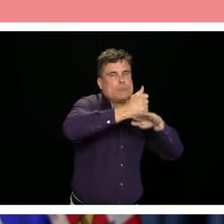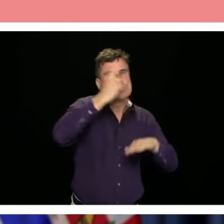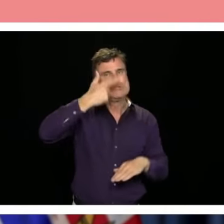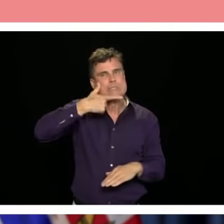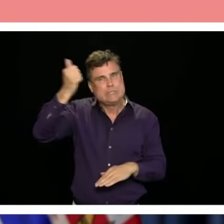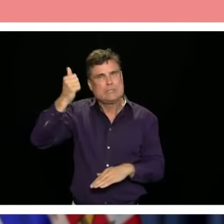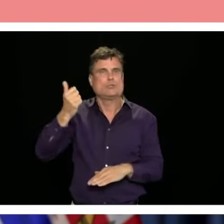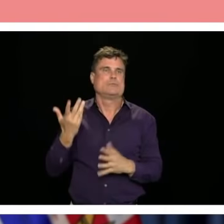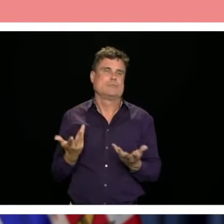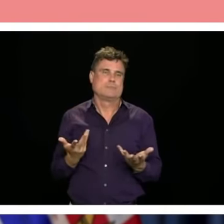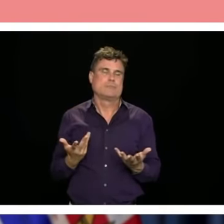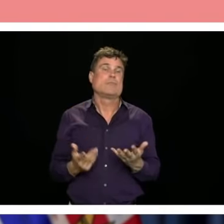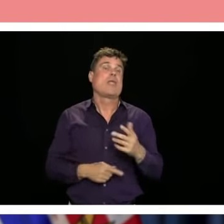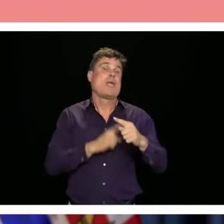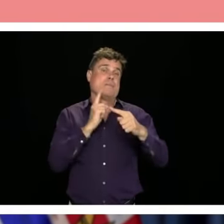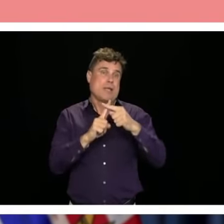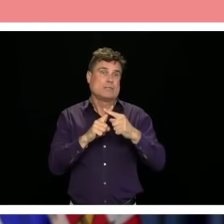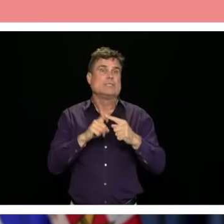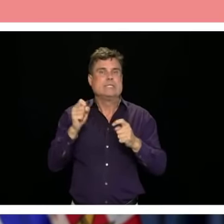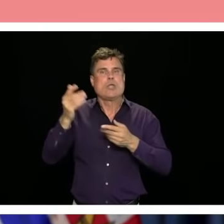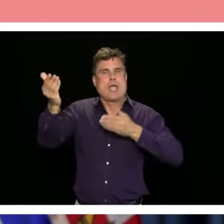and operated areas, where the average